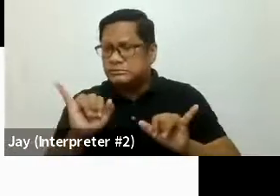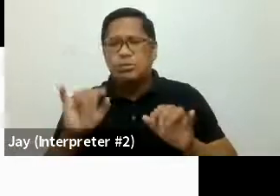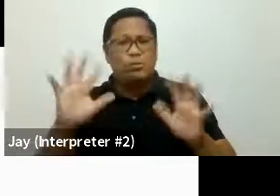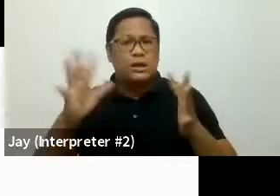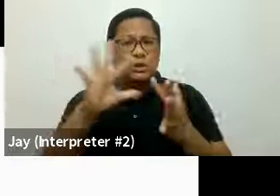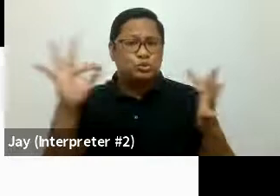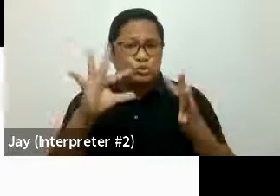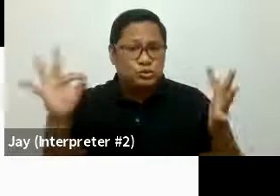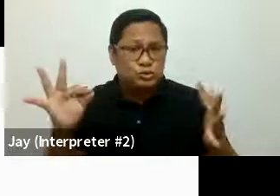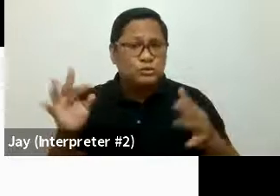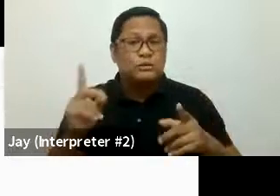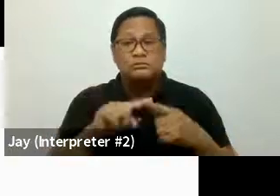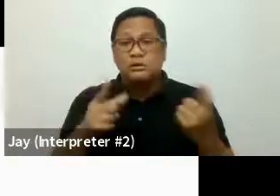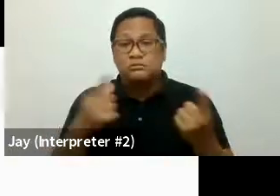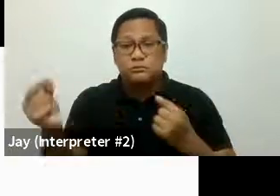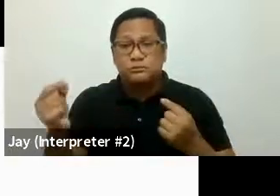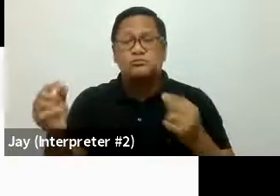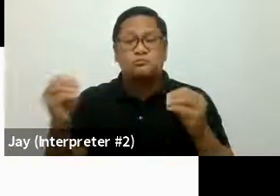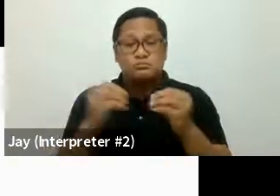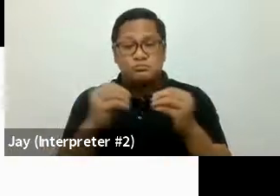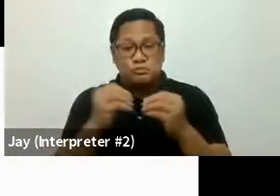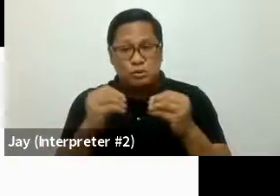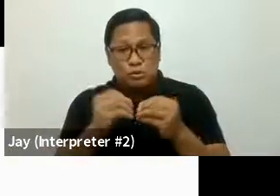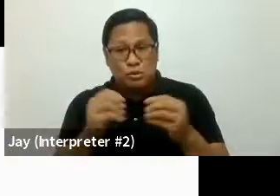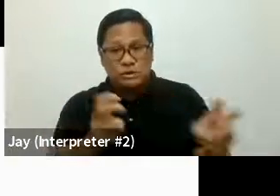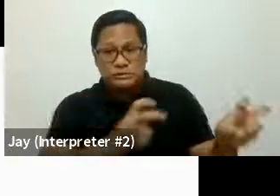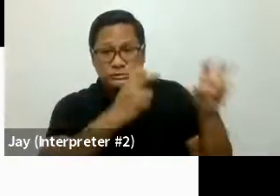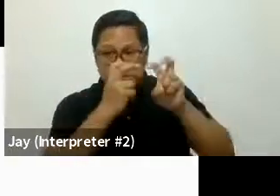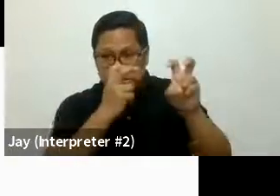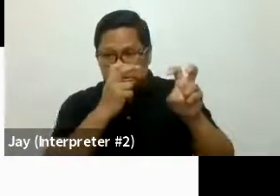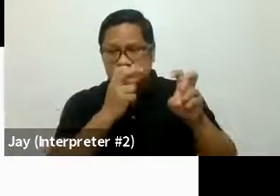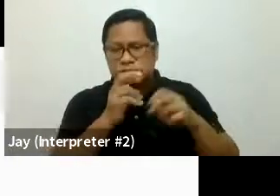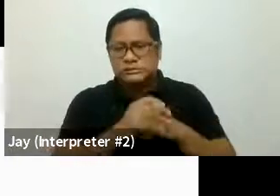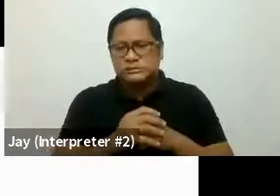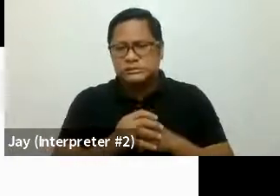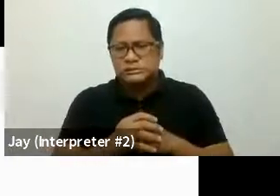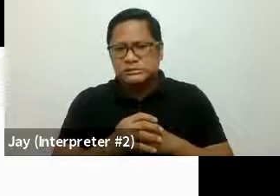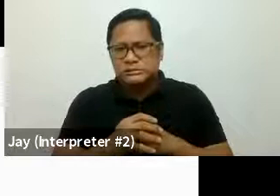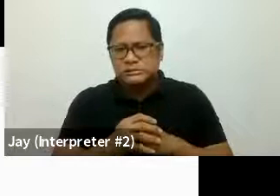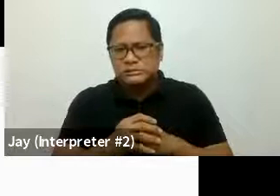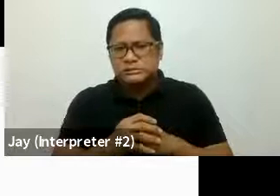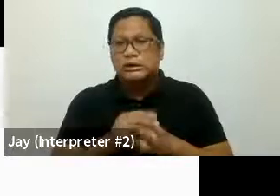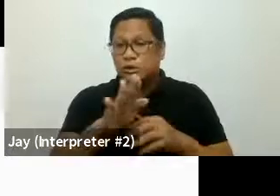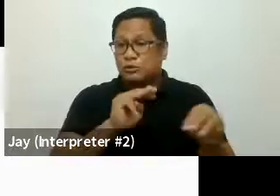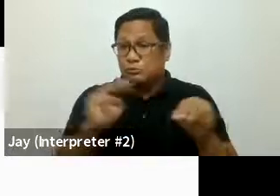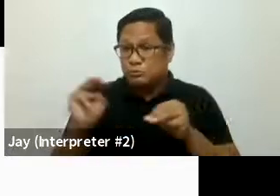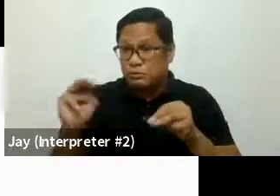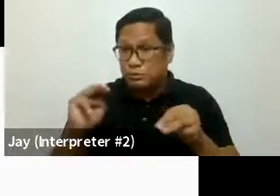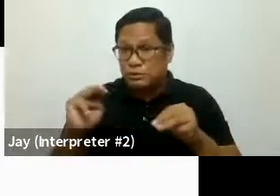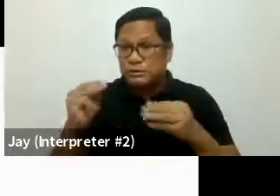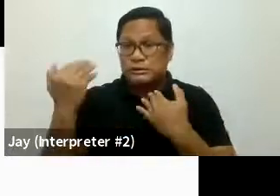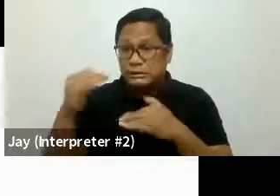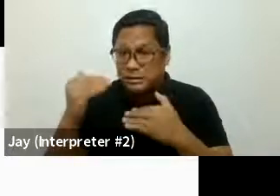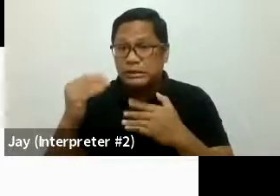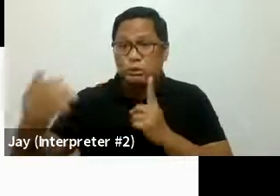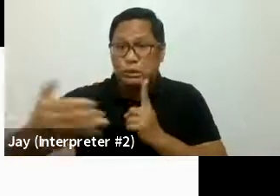choice but to impose much more strictly, more stringently, your mobility restrictions and